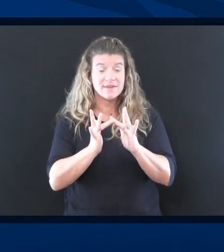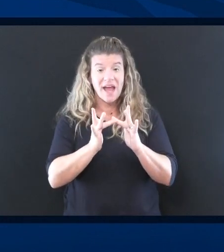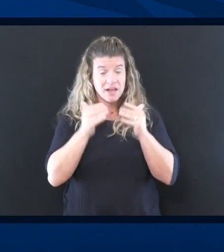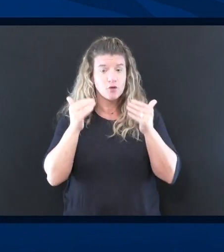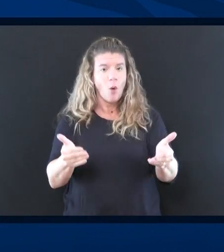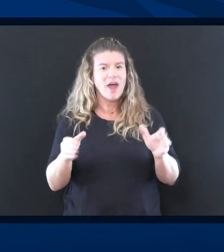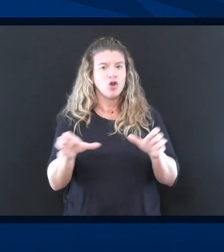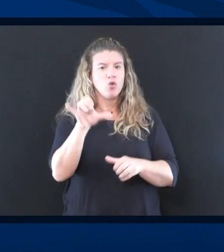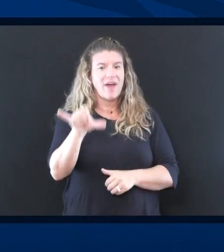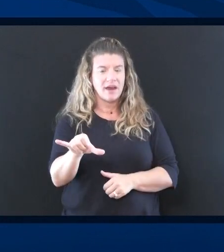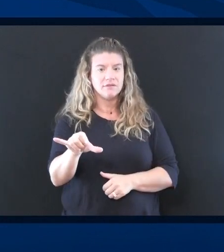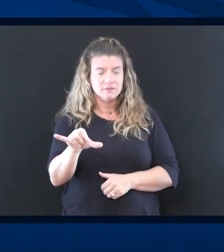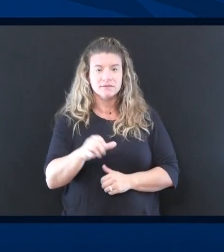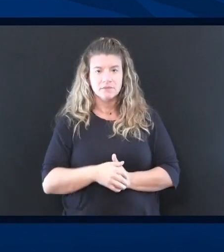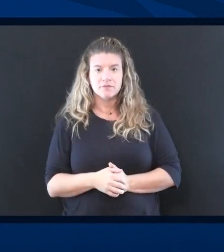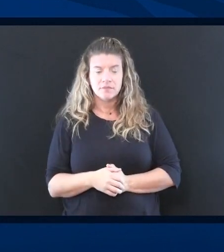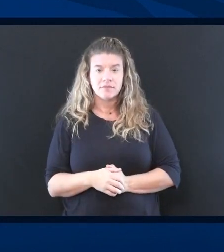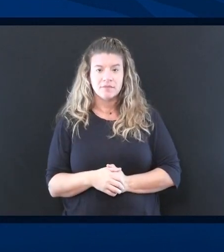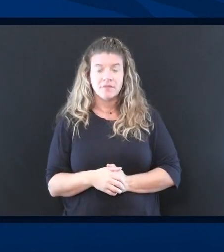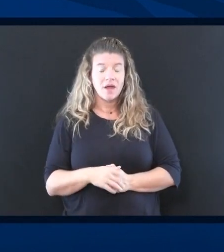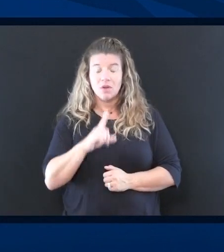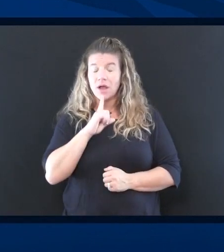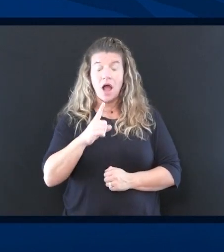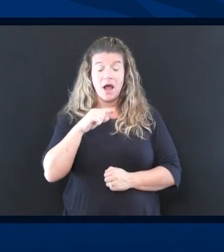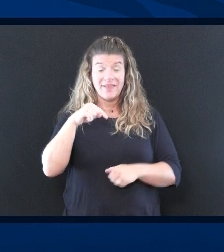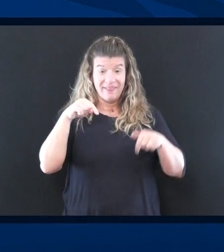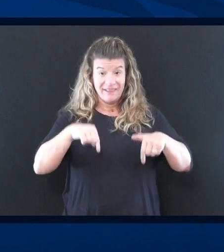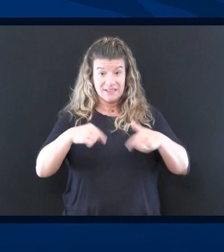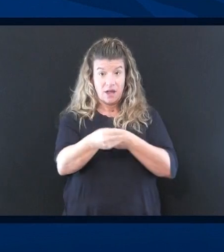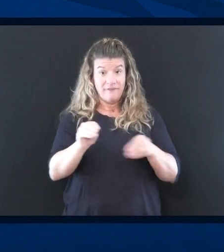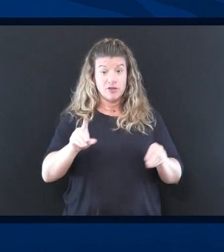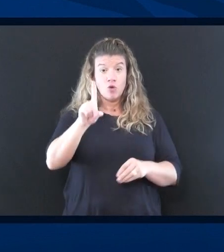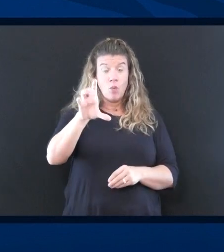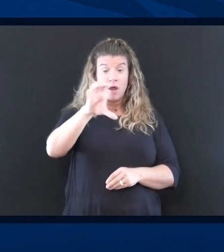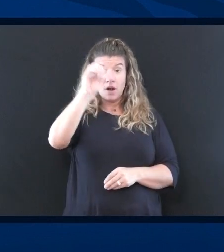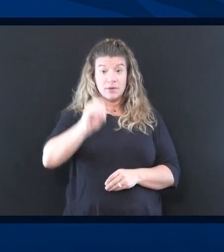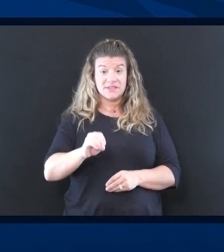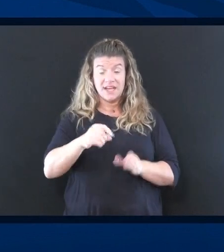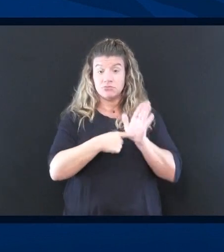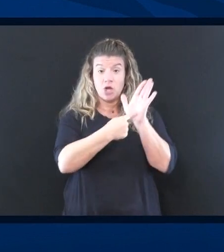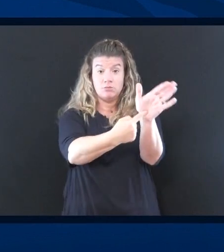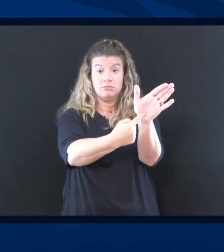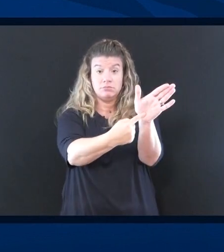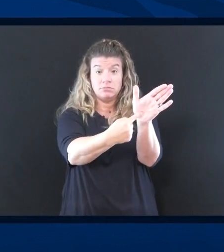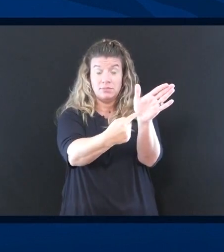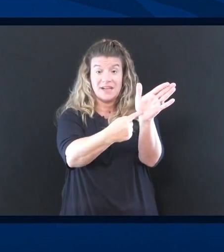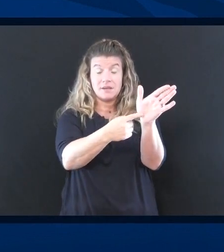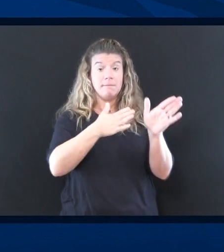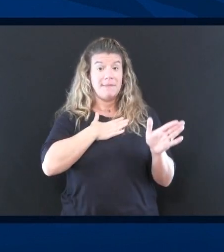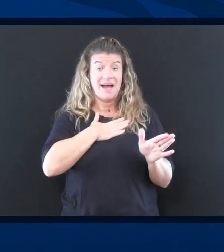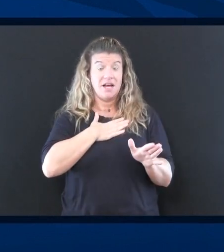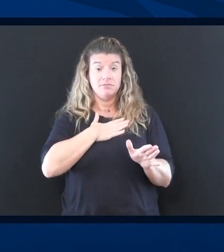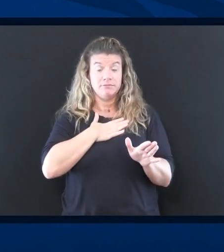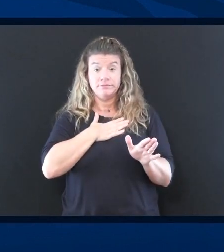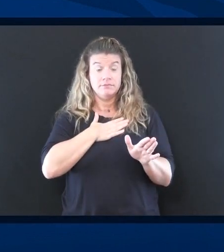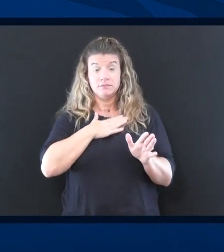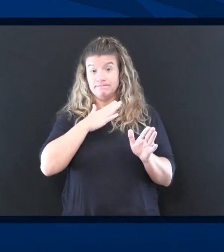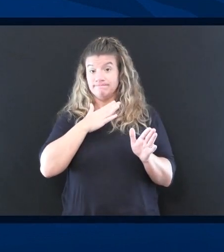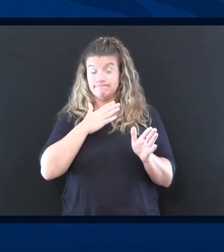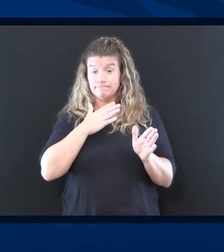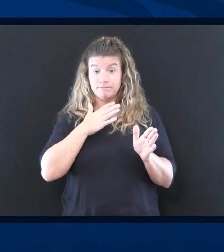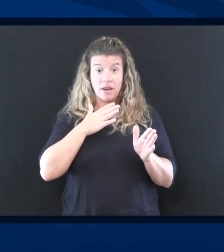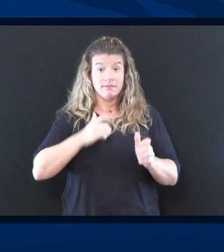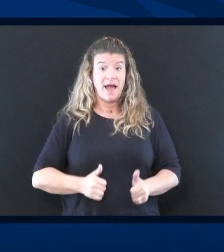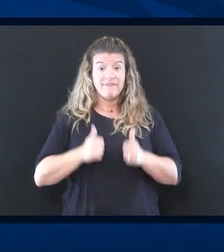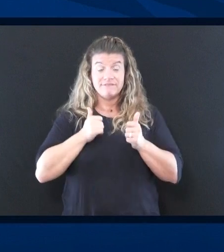And again, 100% transparency is wonderful stuff to me. So Dr. Marsh